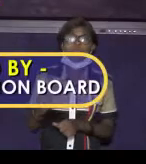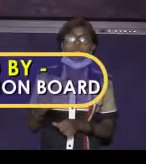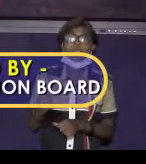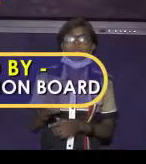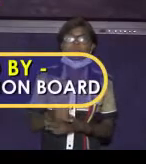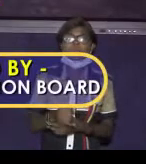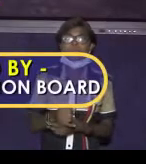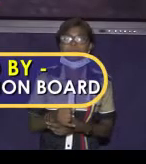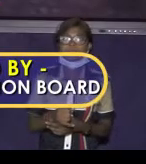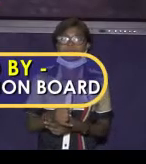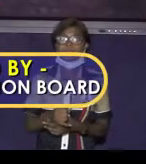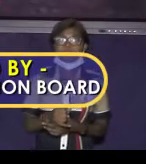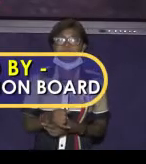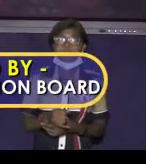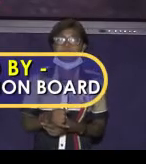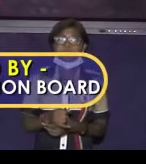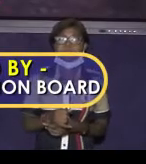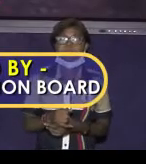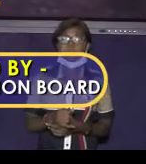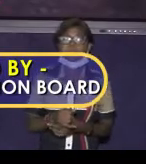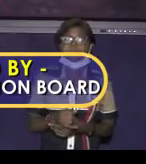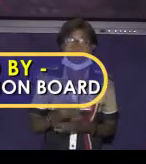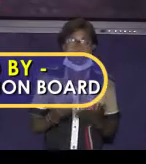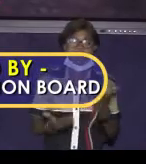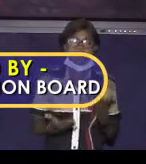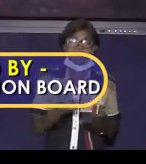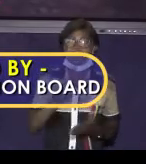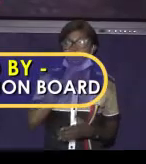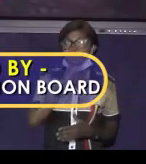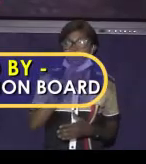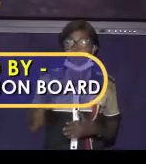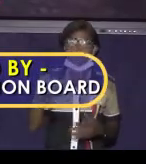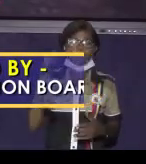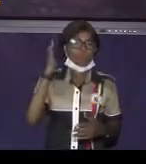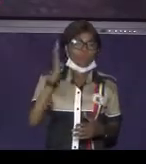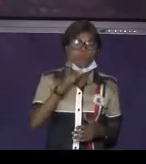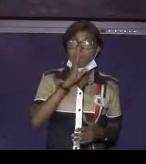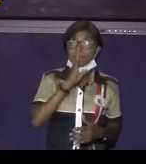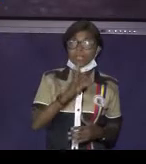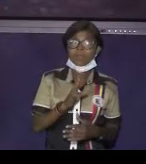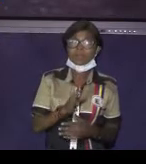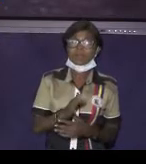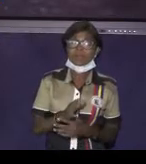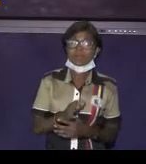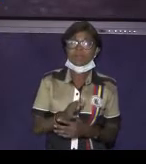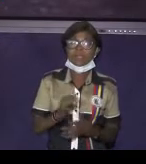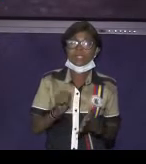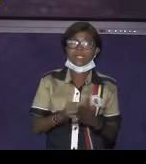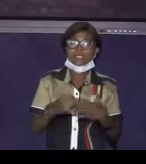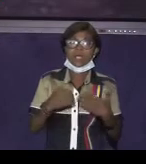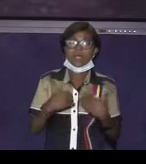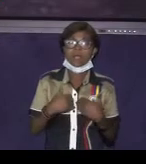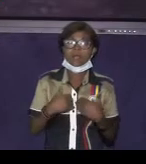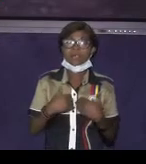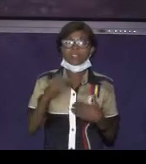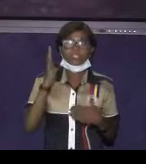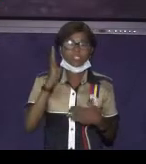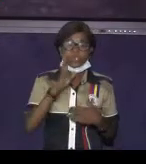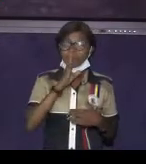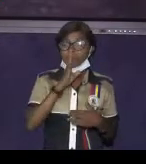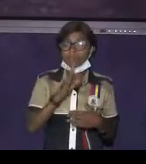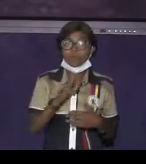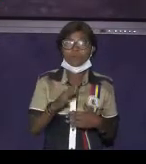not walking. In case of will be, when you have sentences that has will be, shall